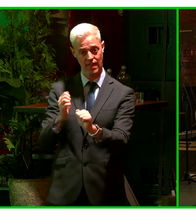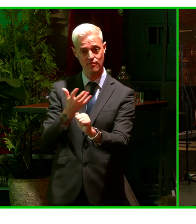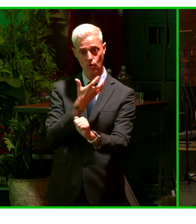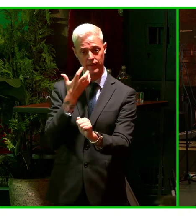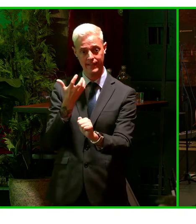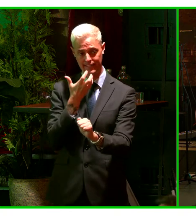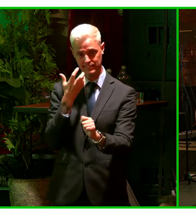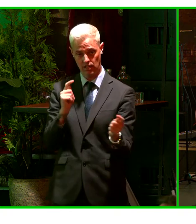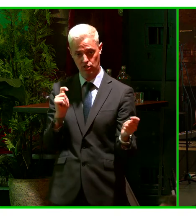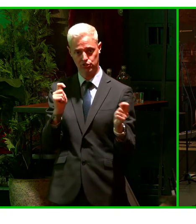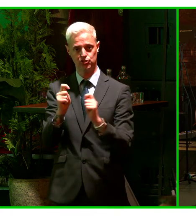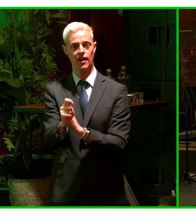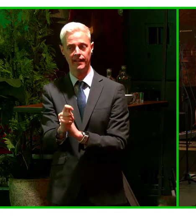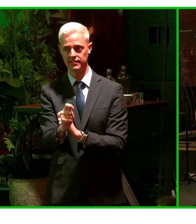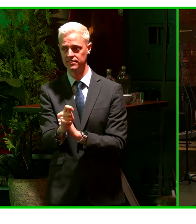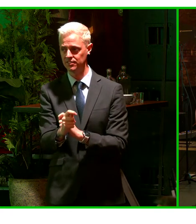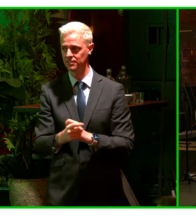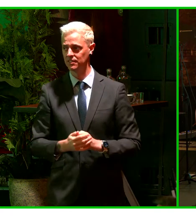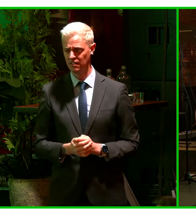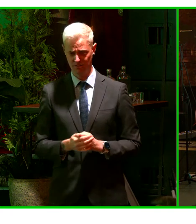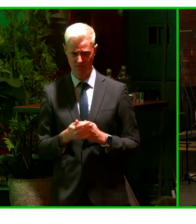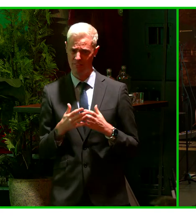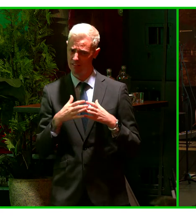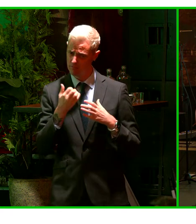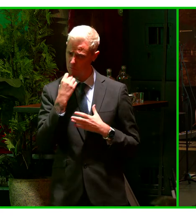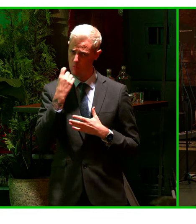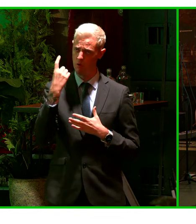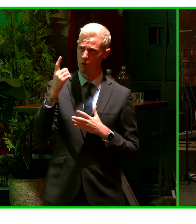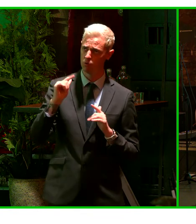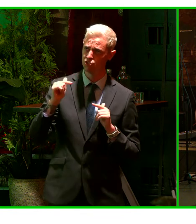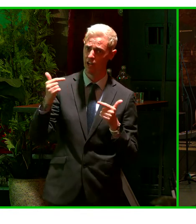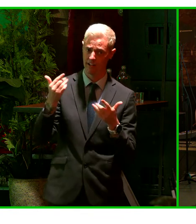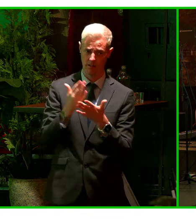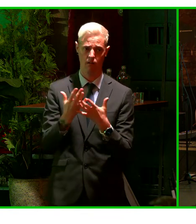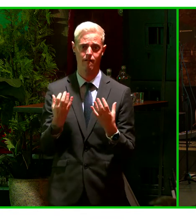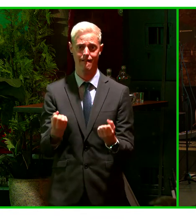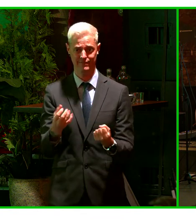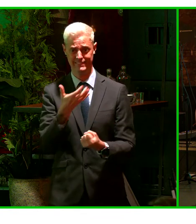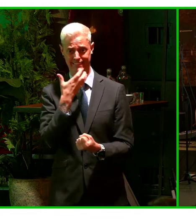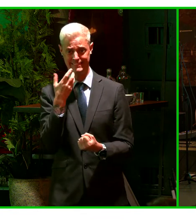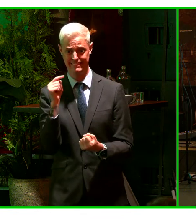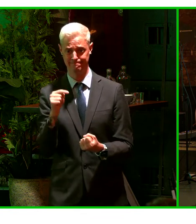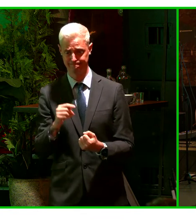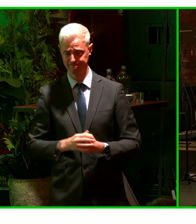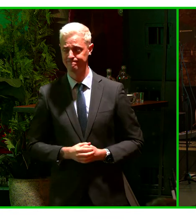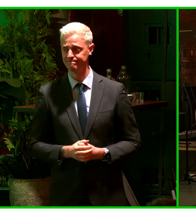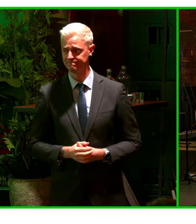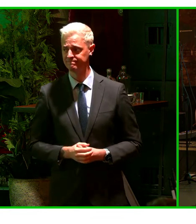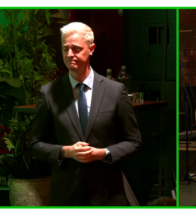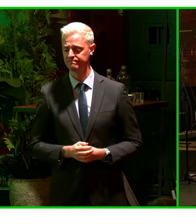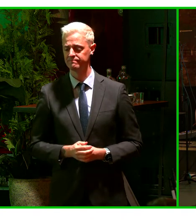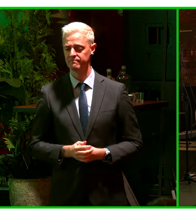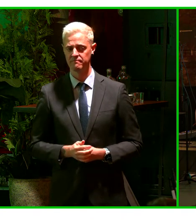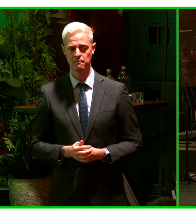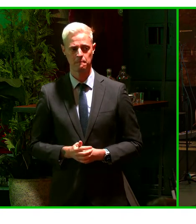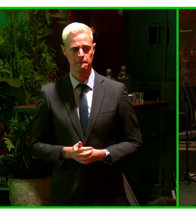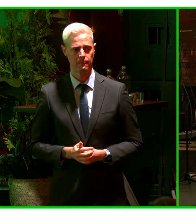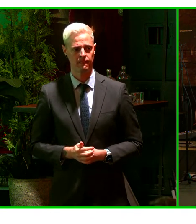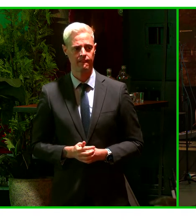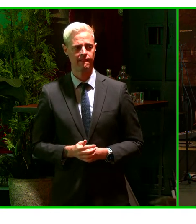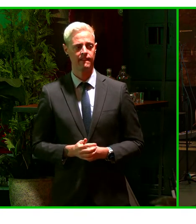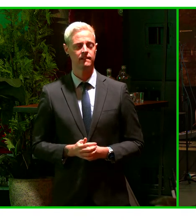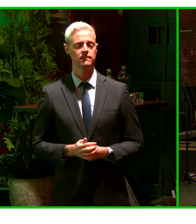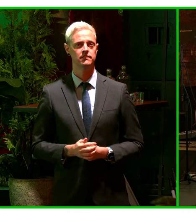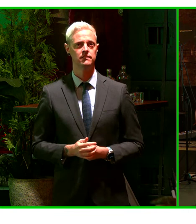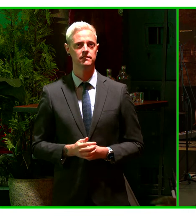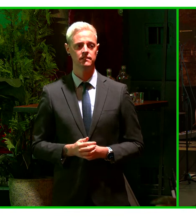of heat, recognised to be one of the most difficult challenges, as we've already heard today. There's a couple of different angles to that programme. One is looking at